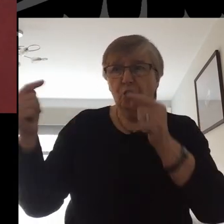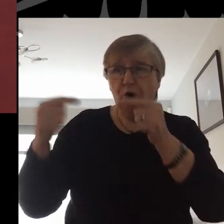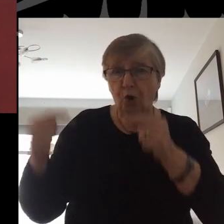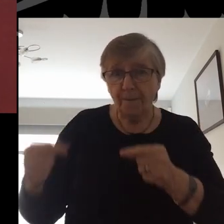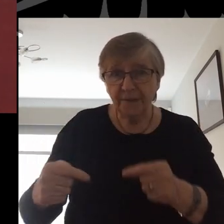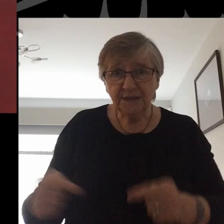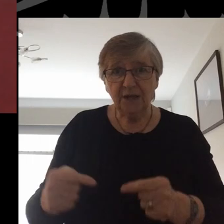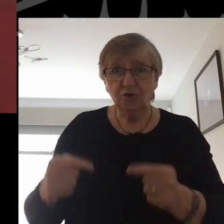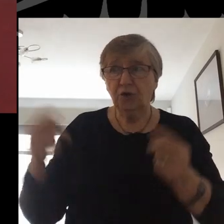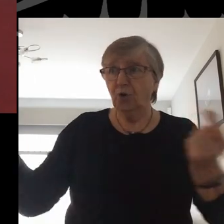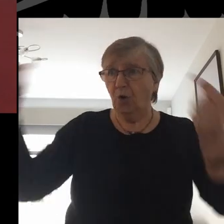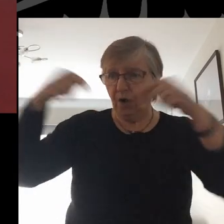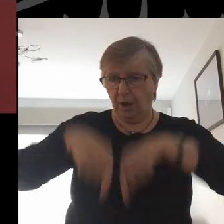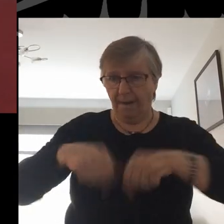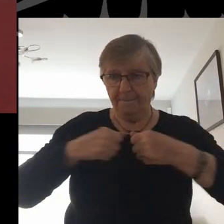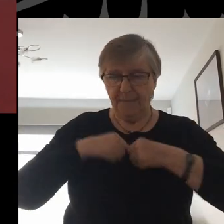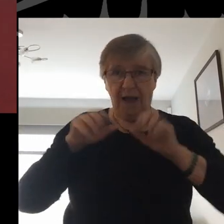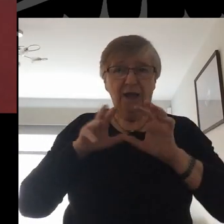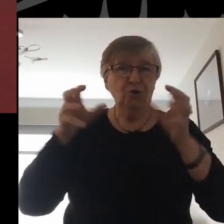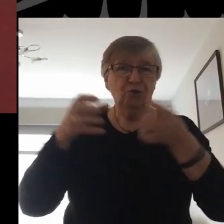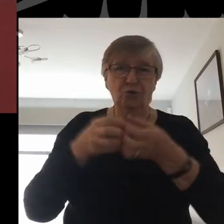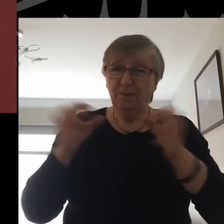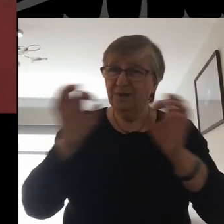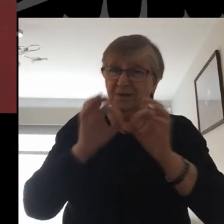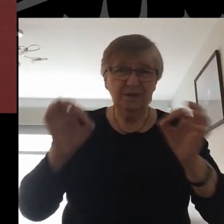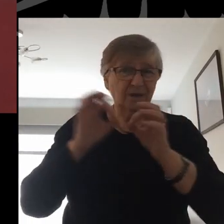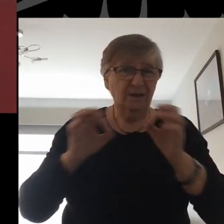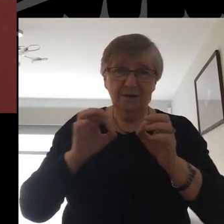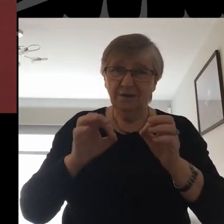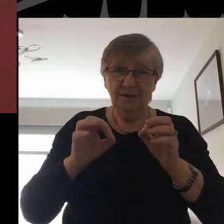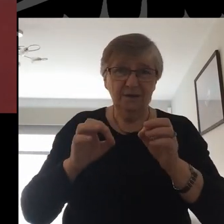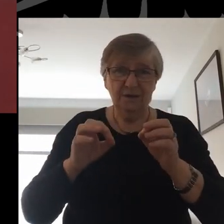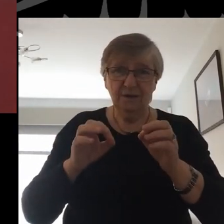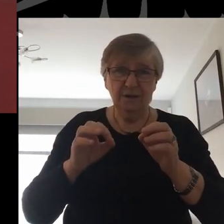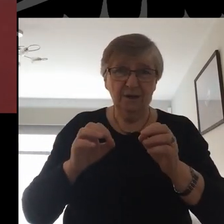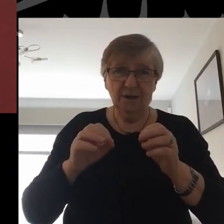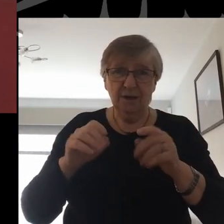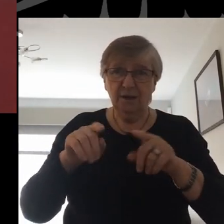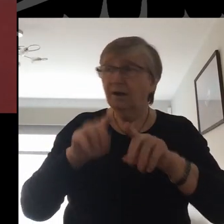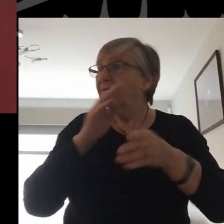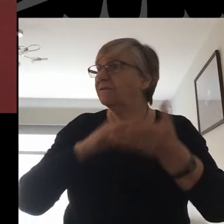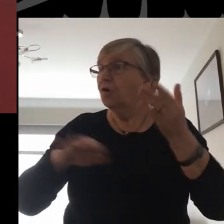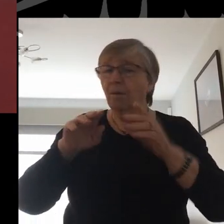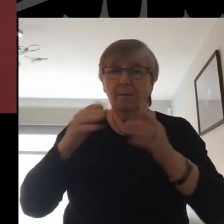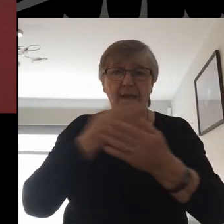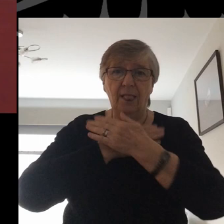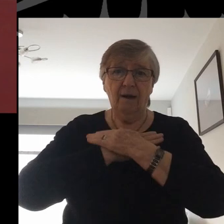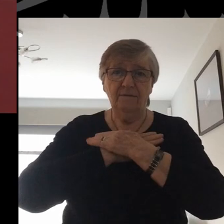or come and join our wee group, none of them flow out of love.